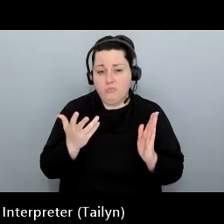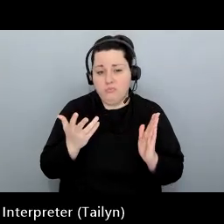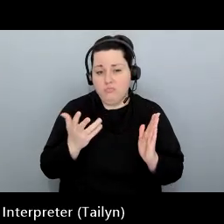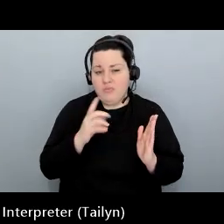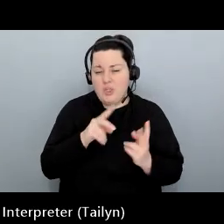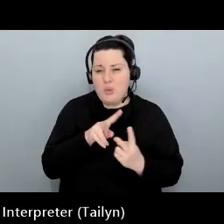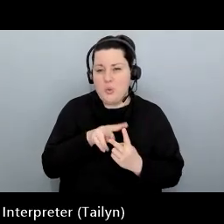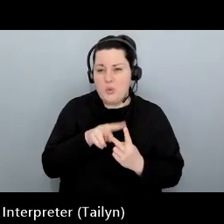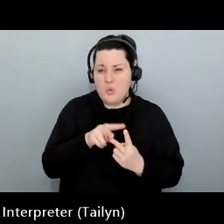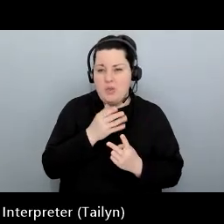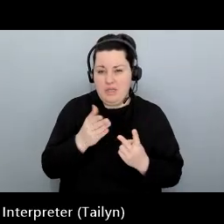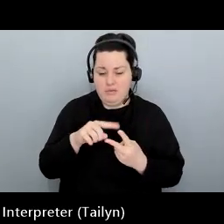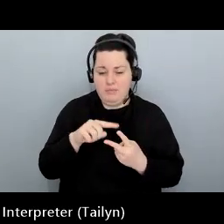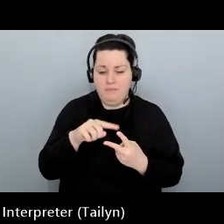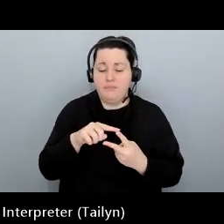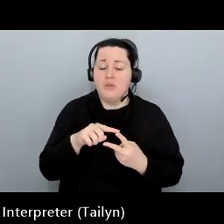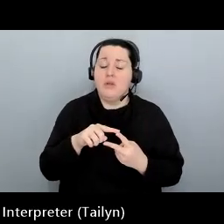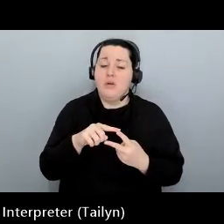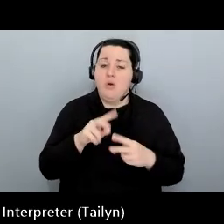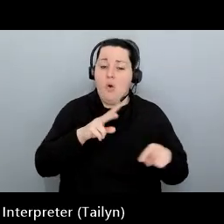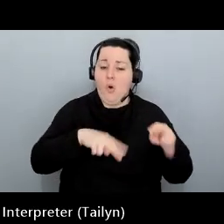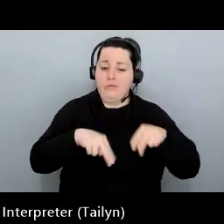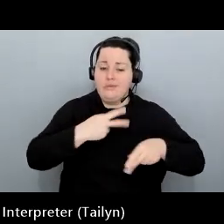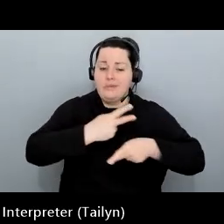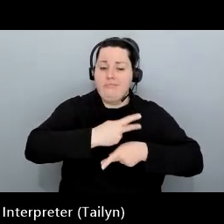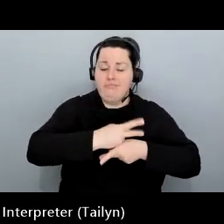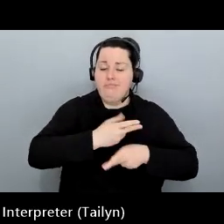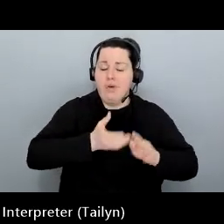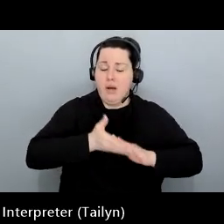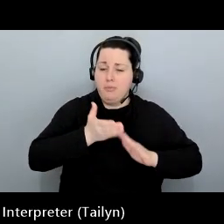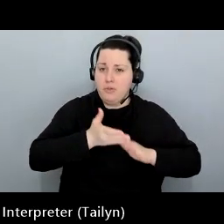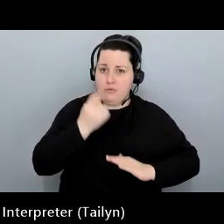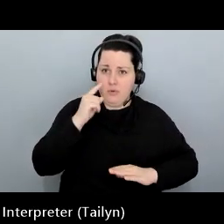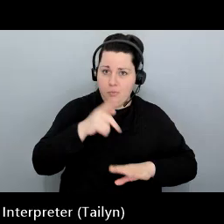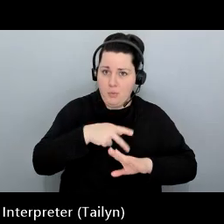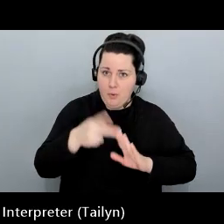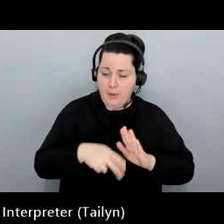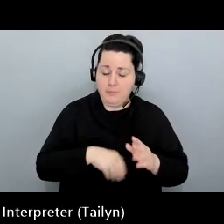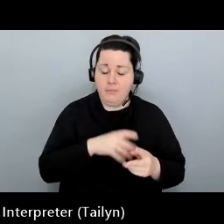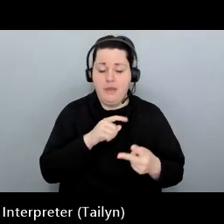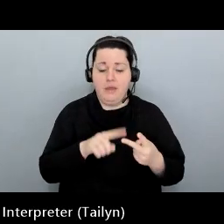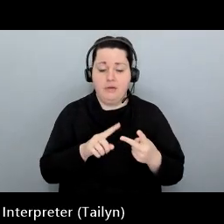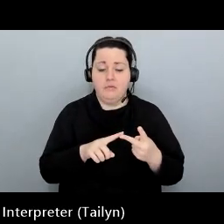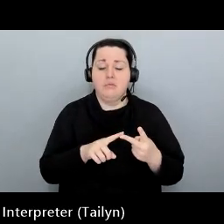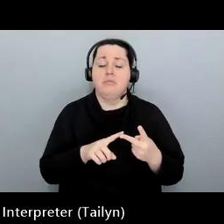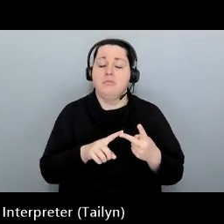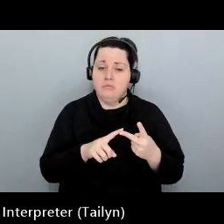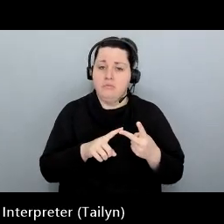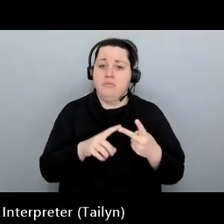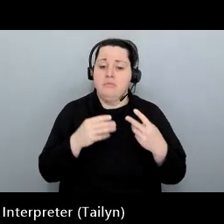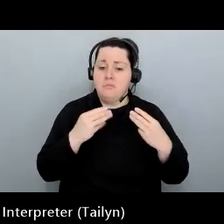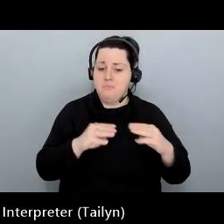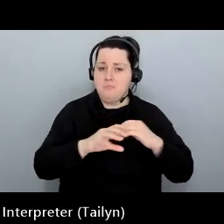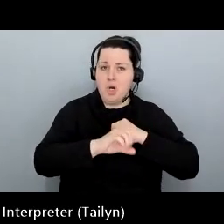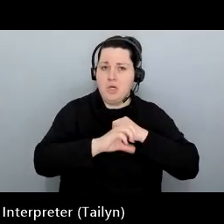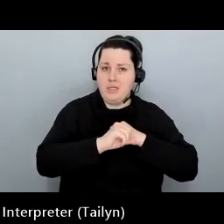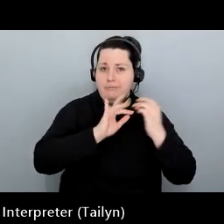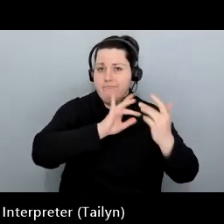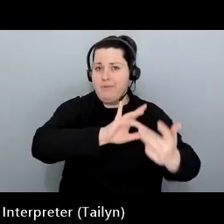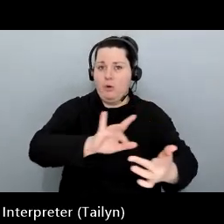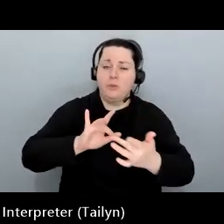main parts, which is, overseeing the operations of the program, as well as the marketing and outreach, connecting